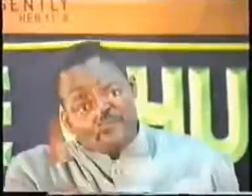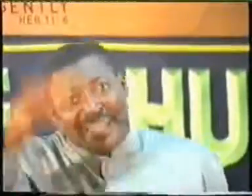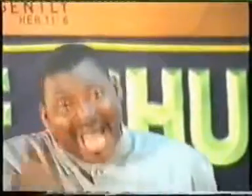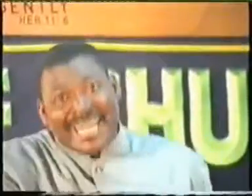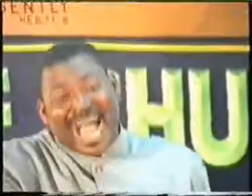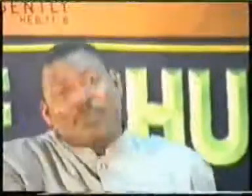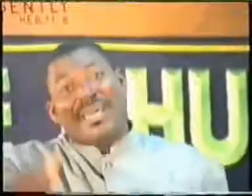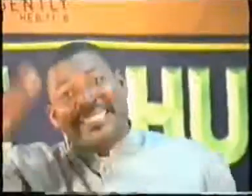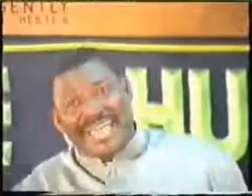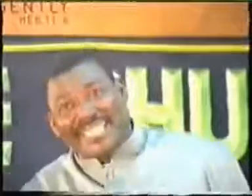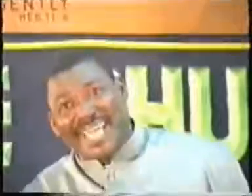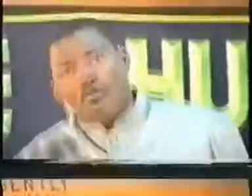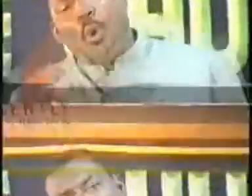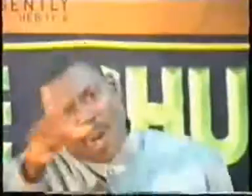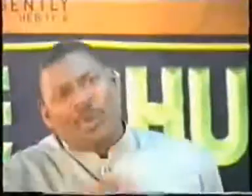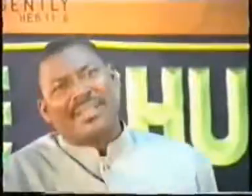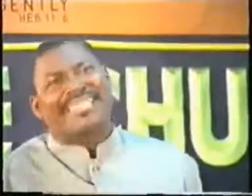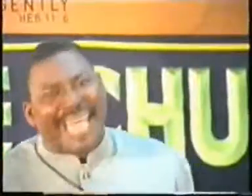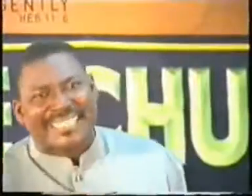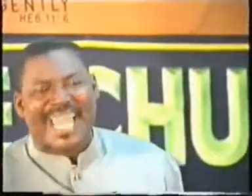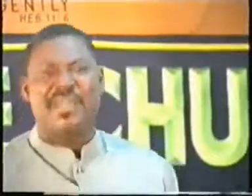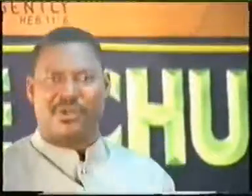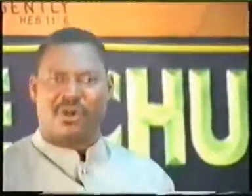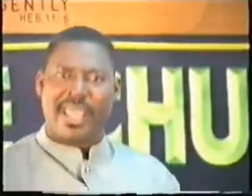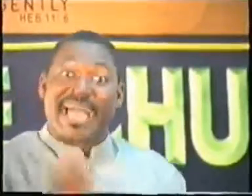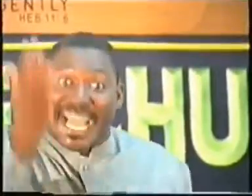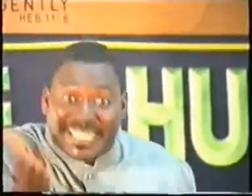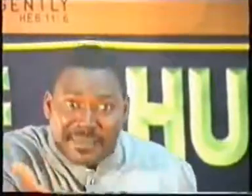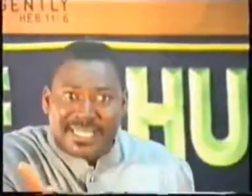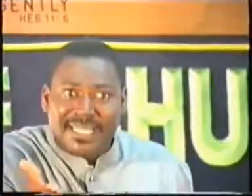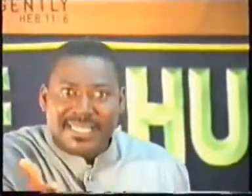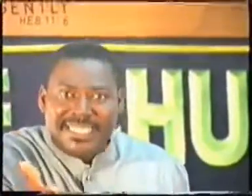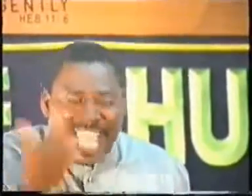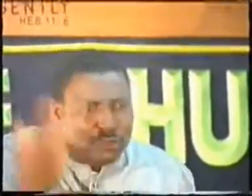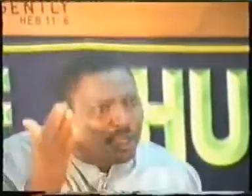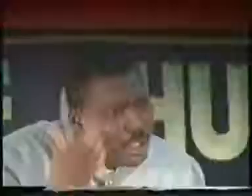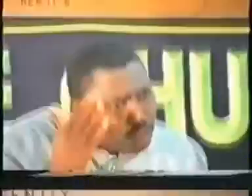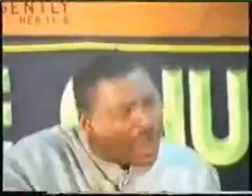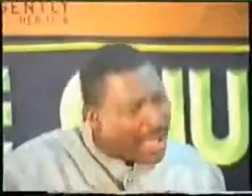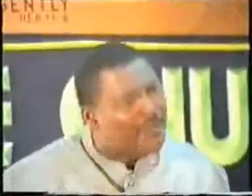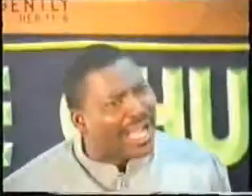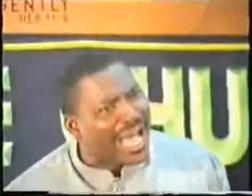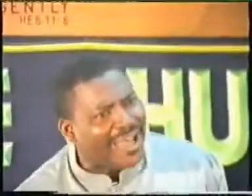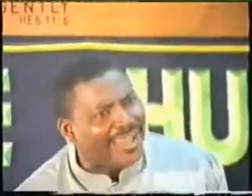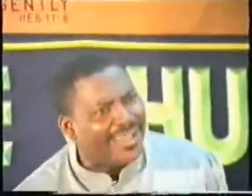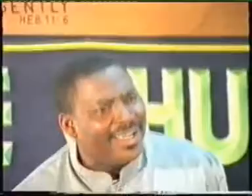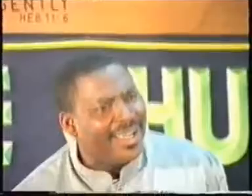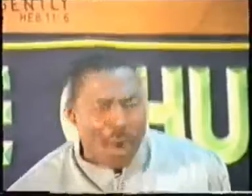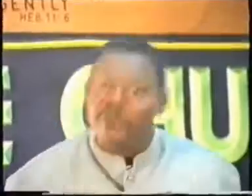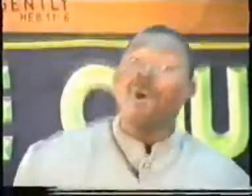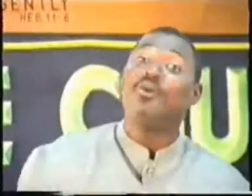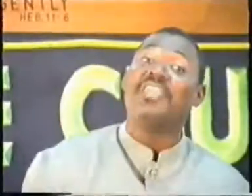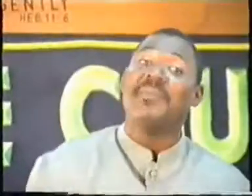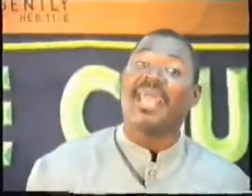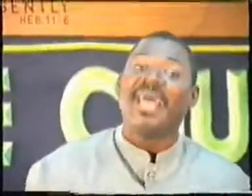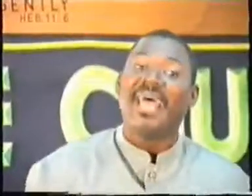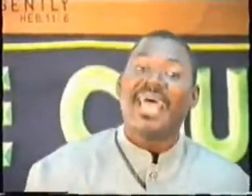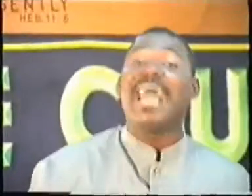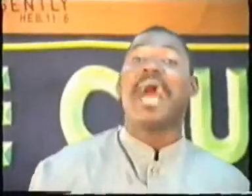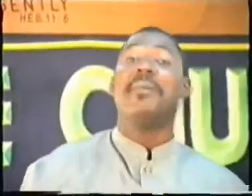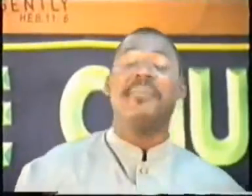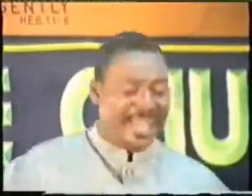to. Ghana, Aqua Italy, say, or Quaqua Gene Tight, Eddie Freeho, Eddie Assemini, yes, to Christo, America Ghana. Whatever would you